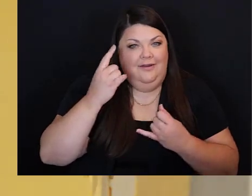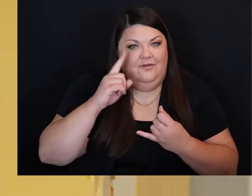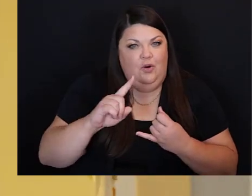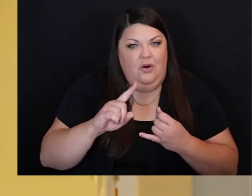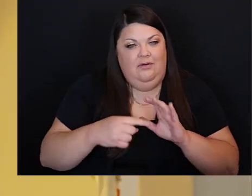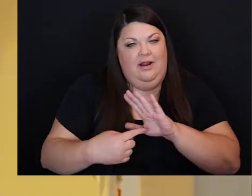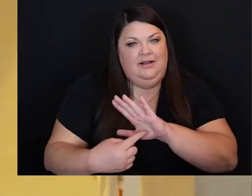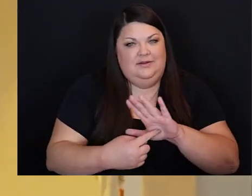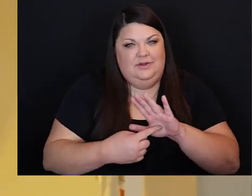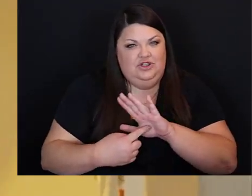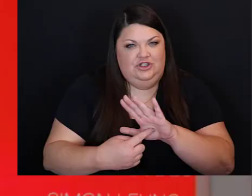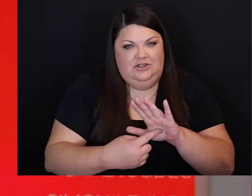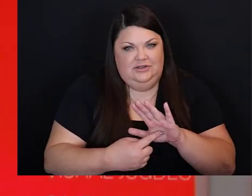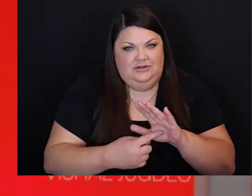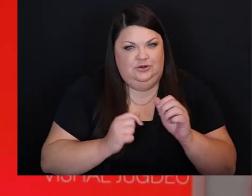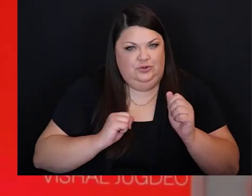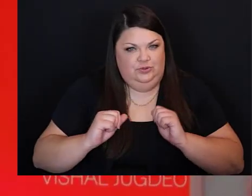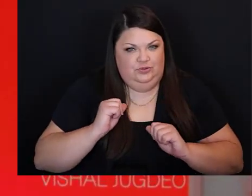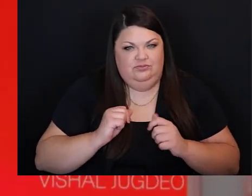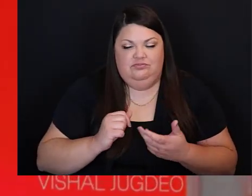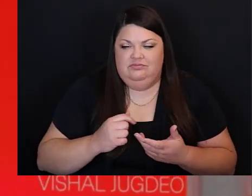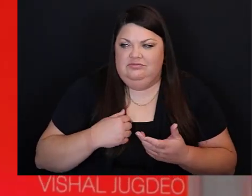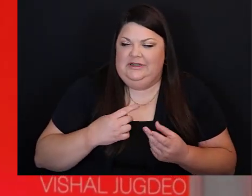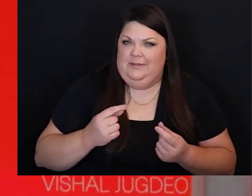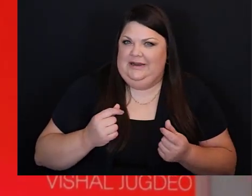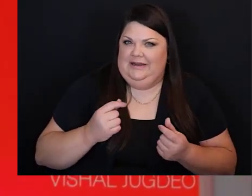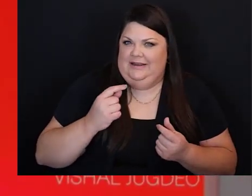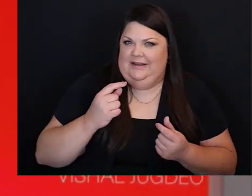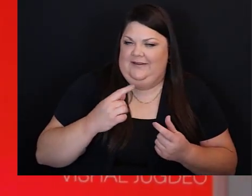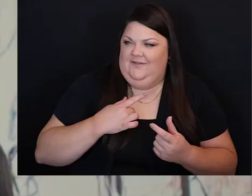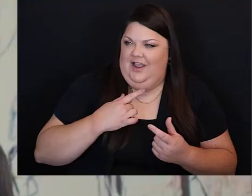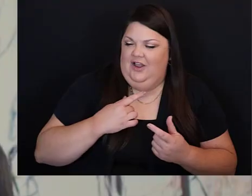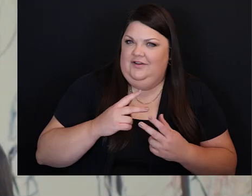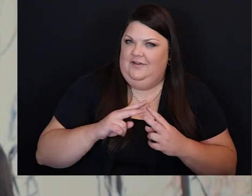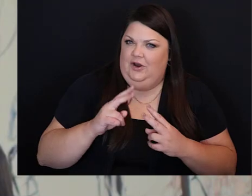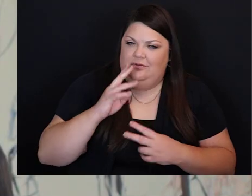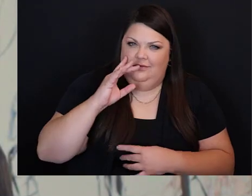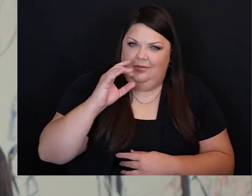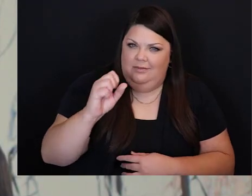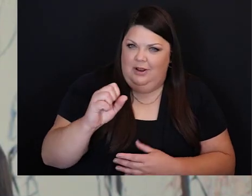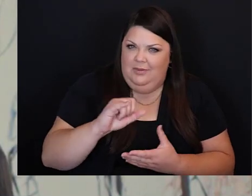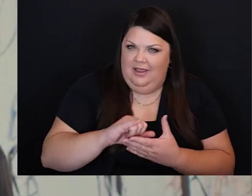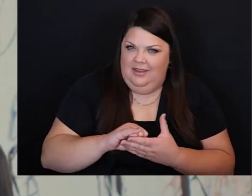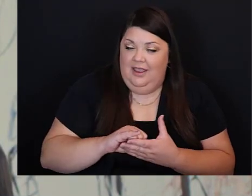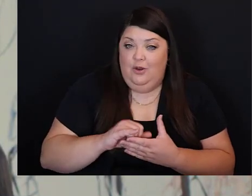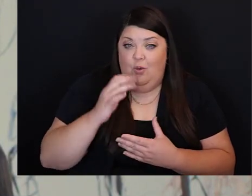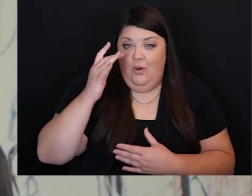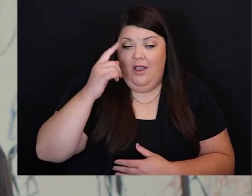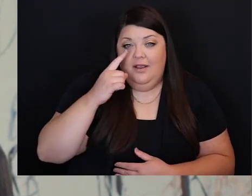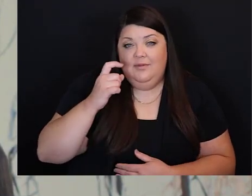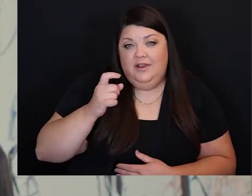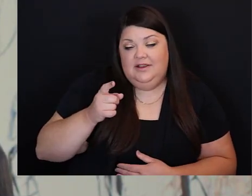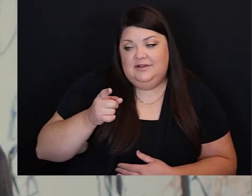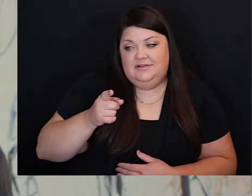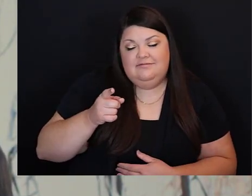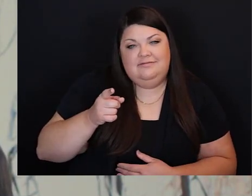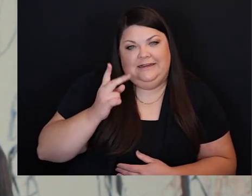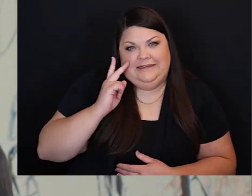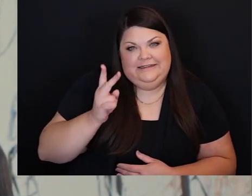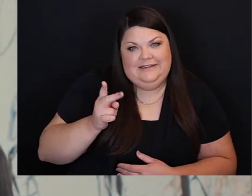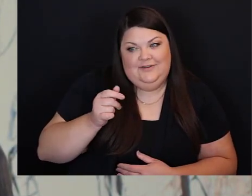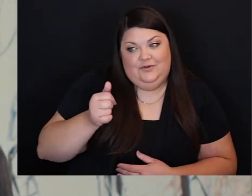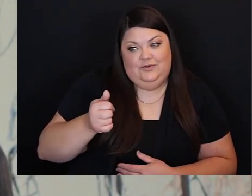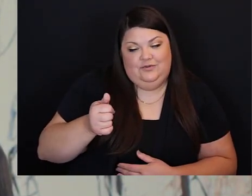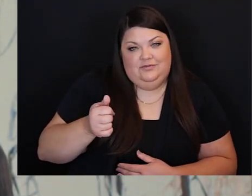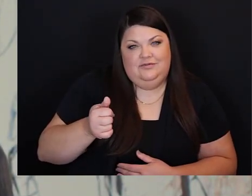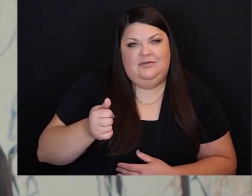the exhibition. I immediately felt very compelled by it, and a lot of that was because I could